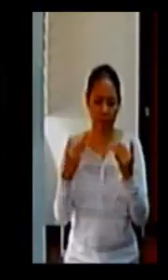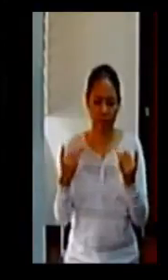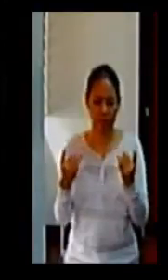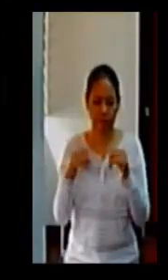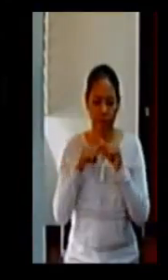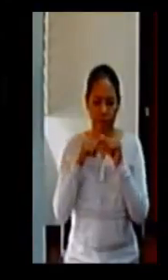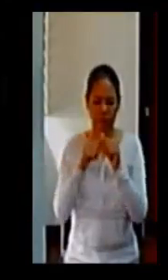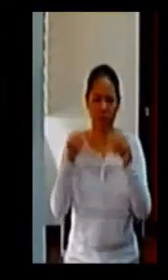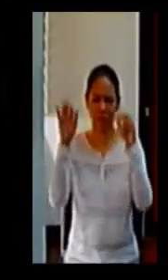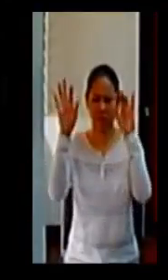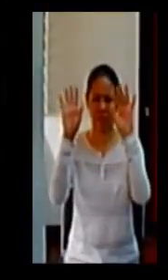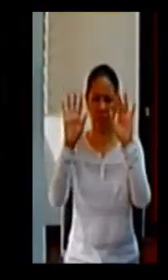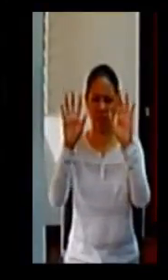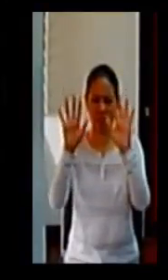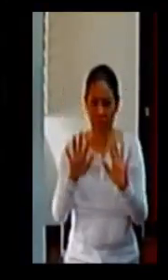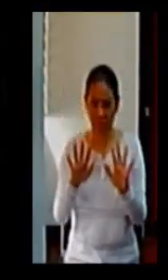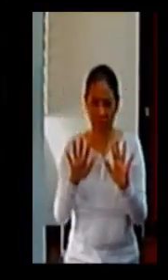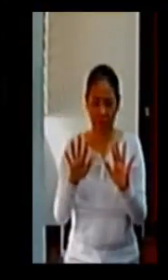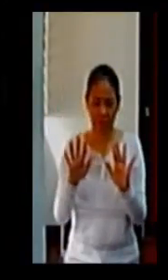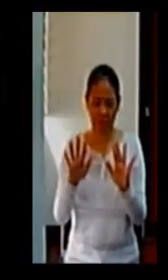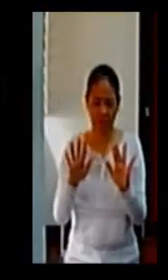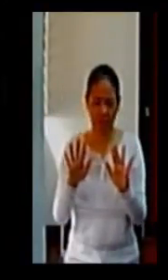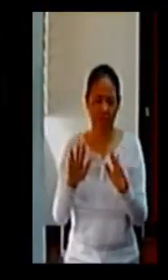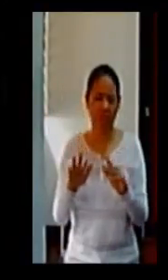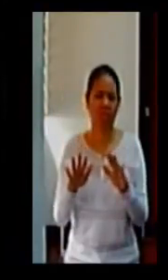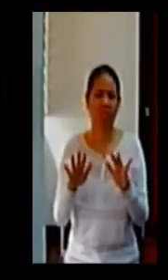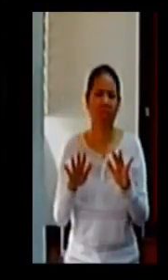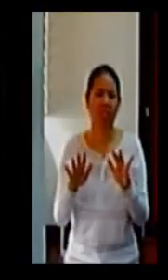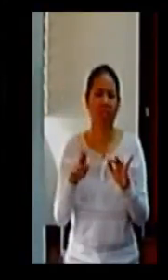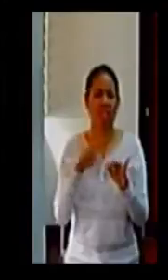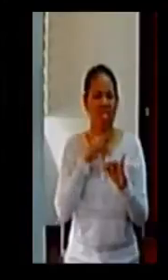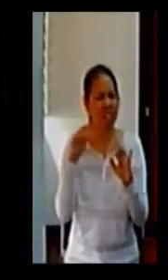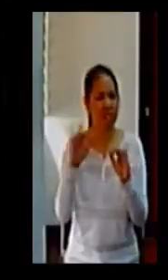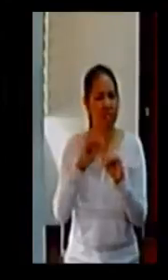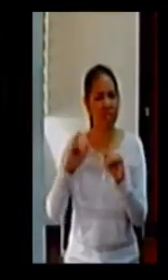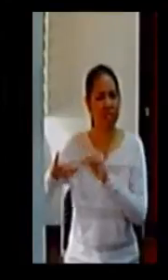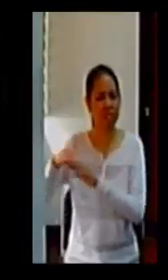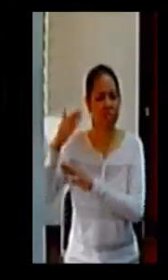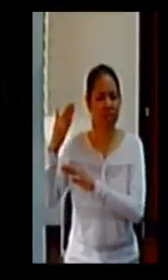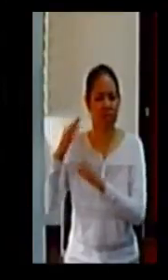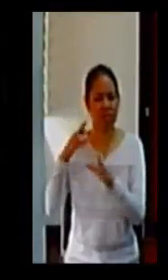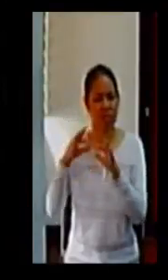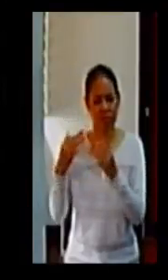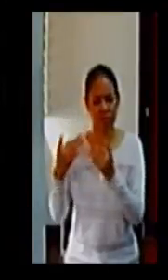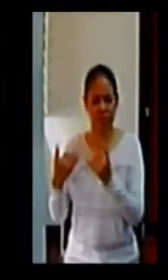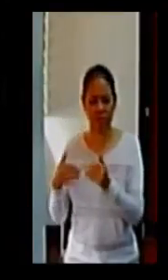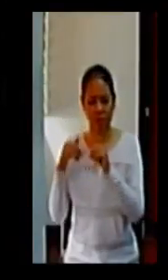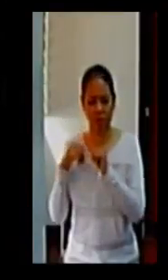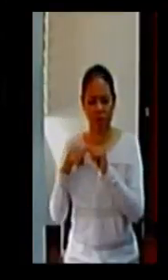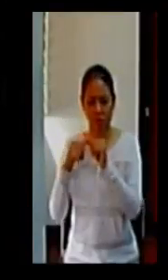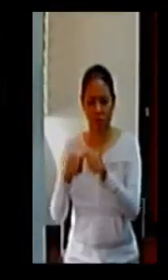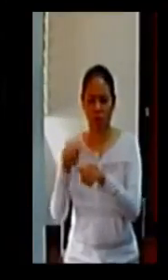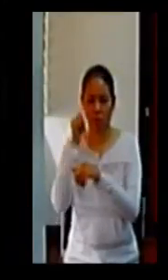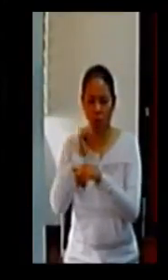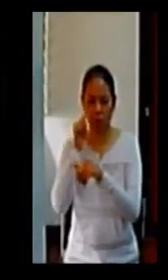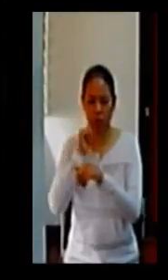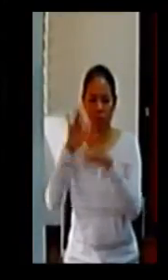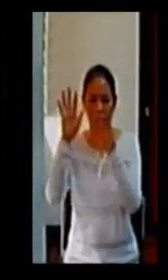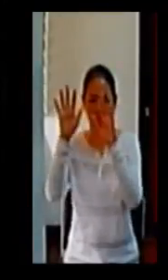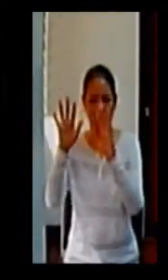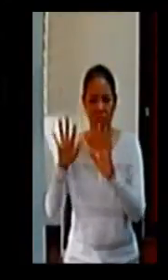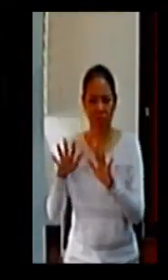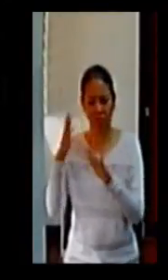po na hindi naman po gaya dati. Kung ngayon po kasi is lagi na lang pong umuulan na hindi